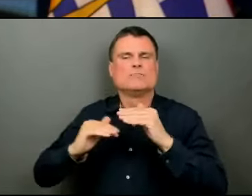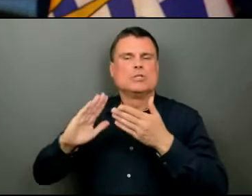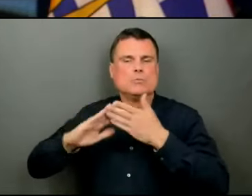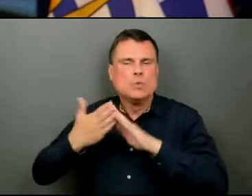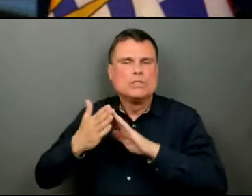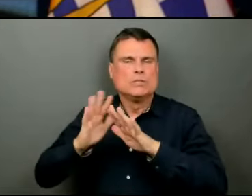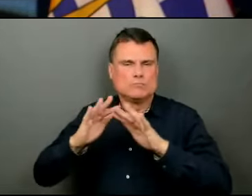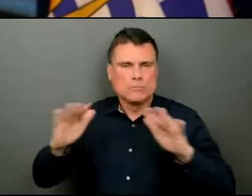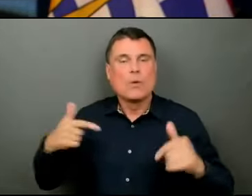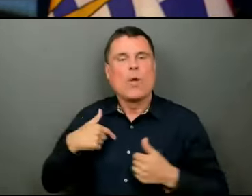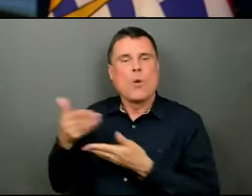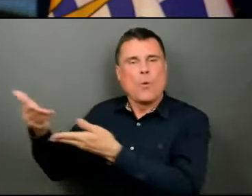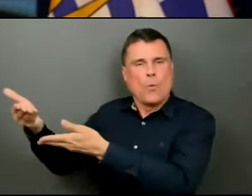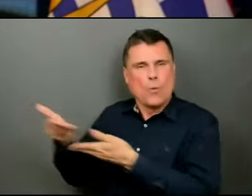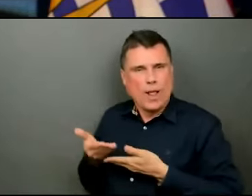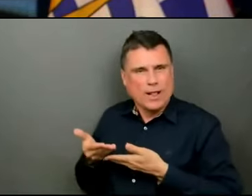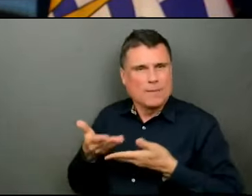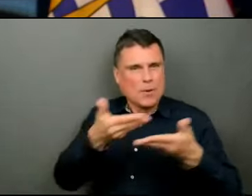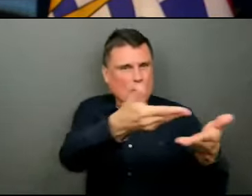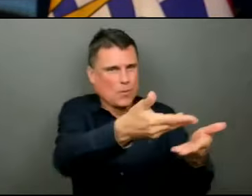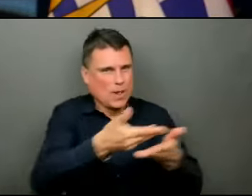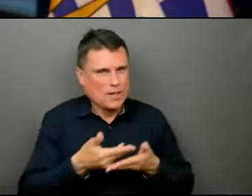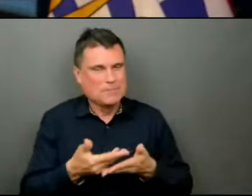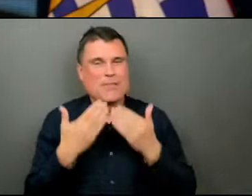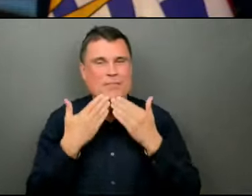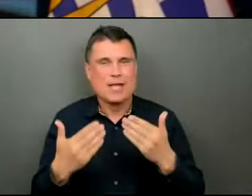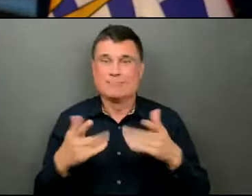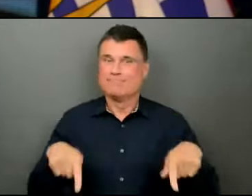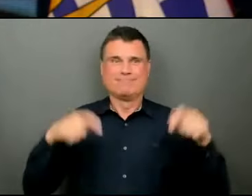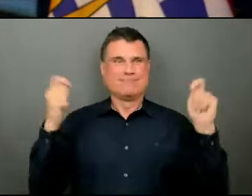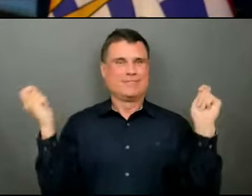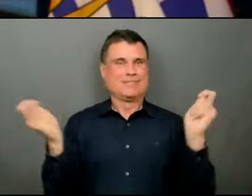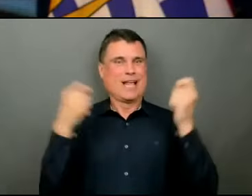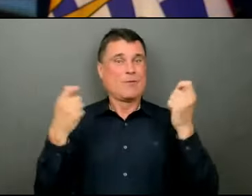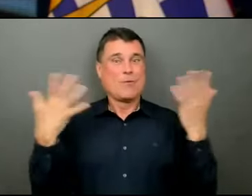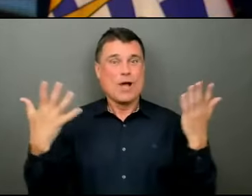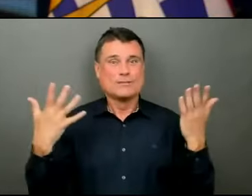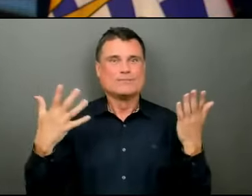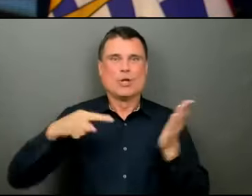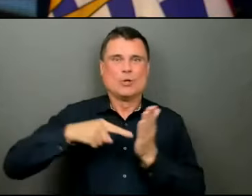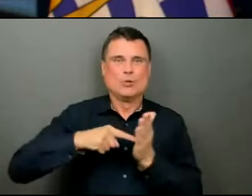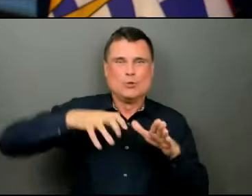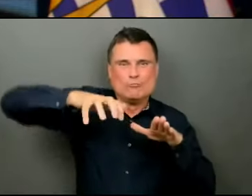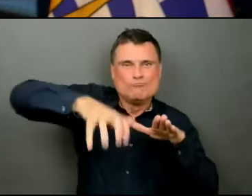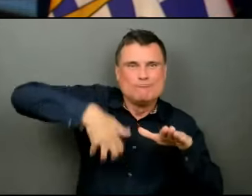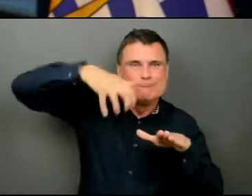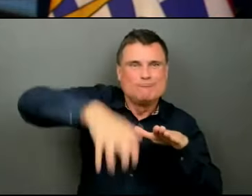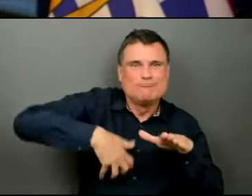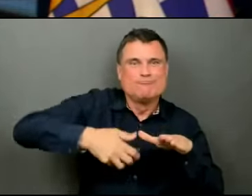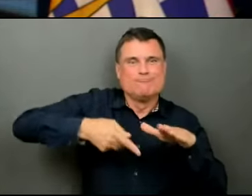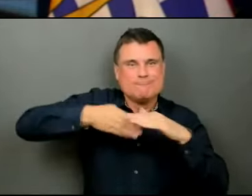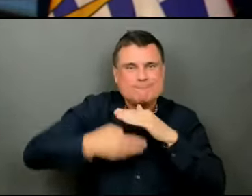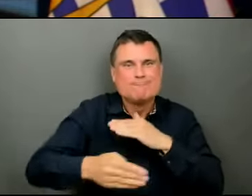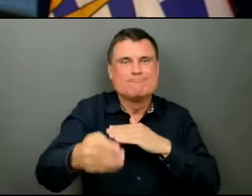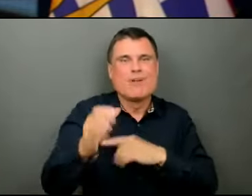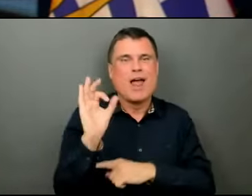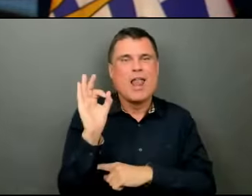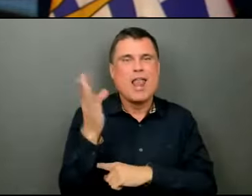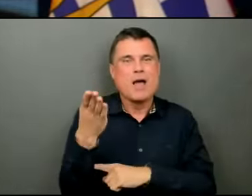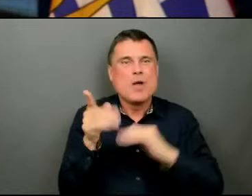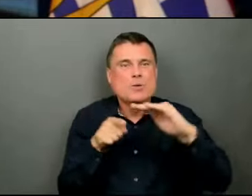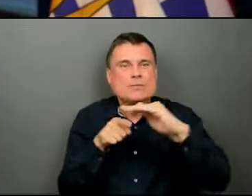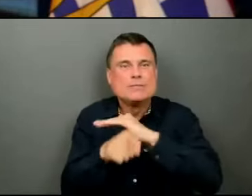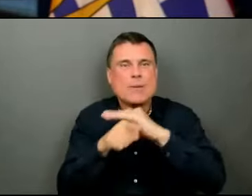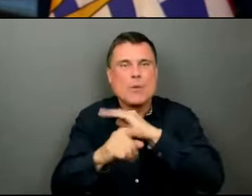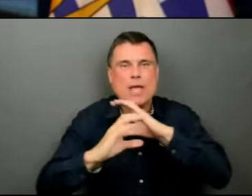you all for joining us today to celebrate the start of a major construction project, the Broadway Subway Project. I am